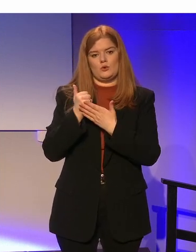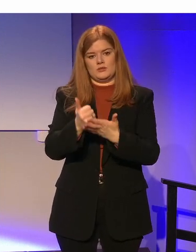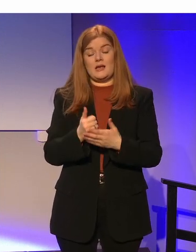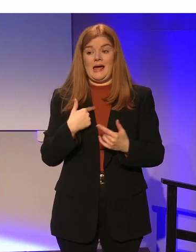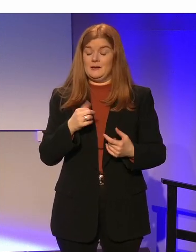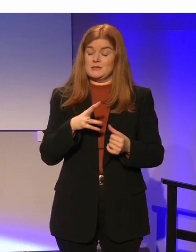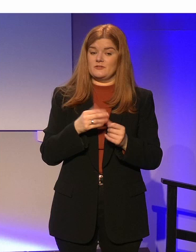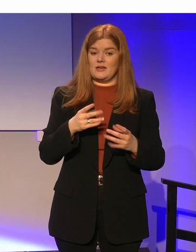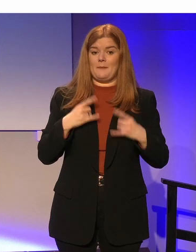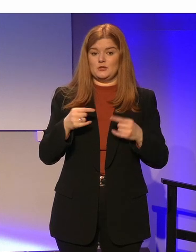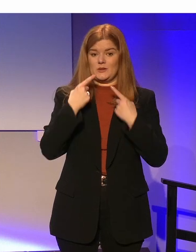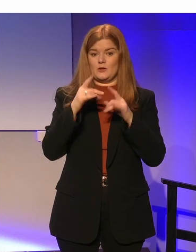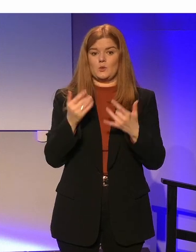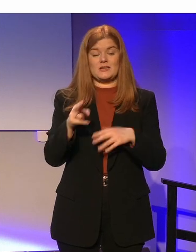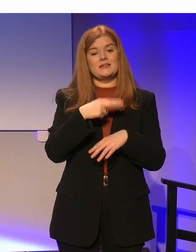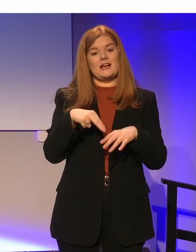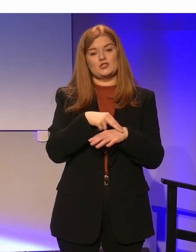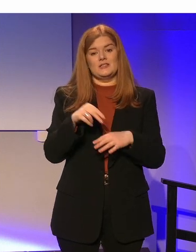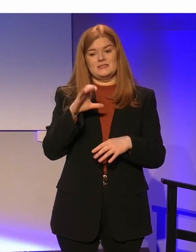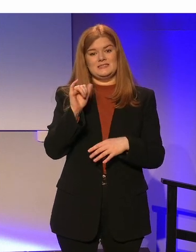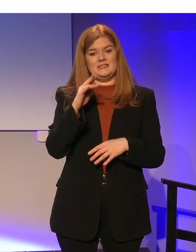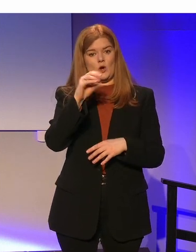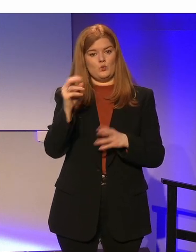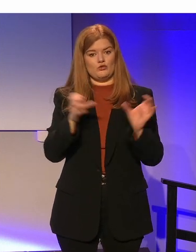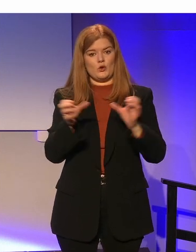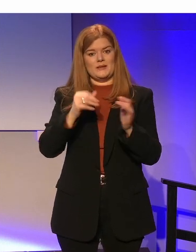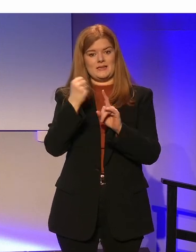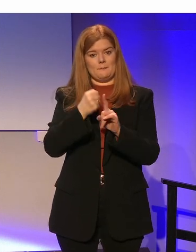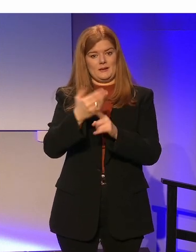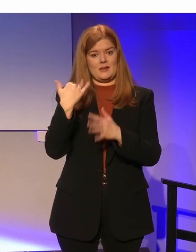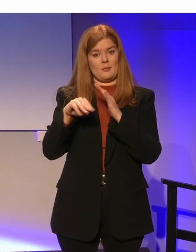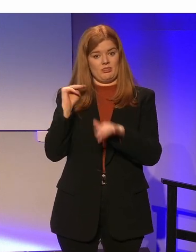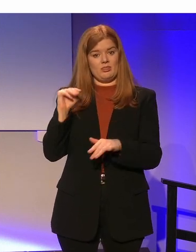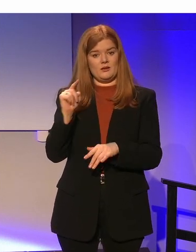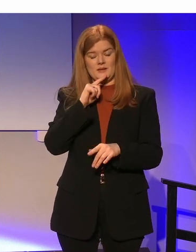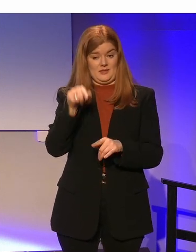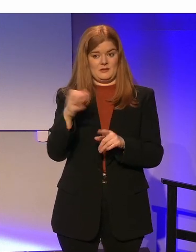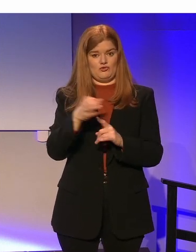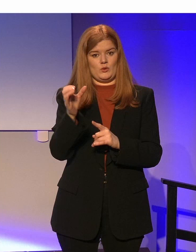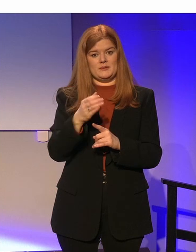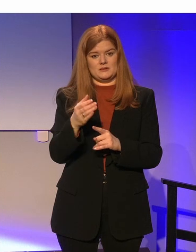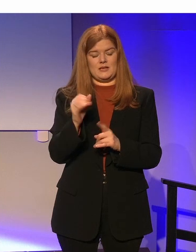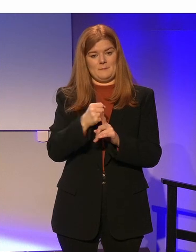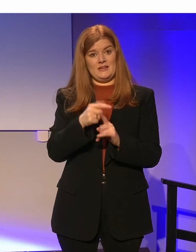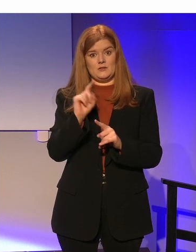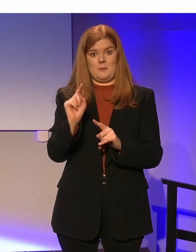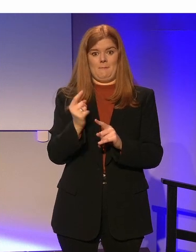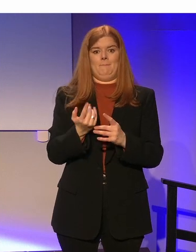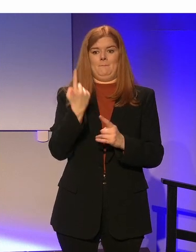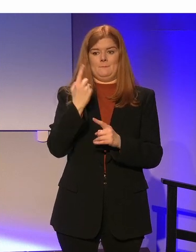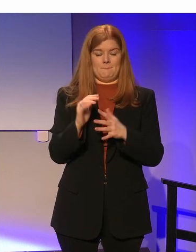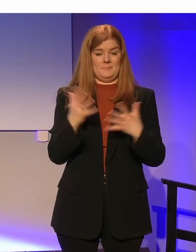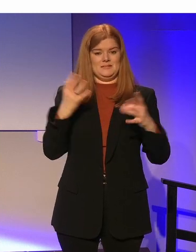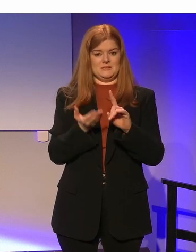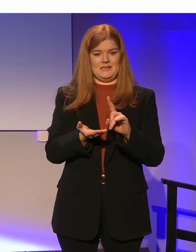pleased to announce the national CNO recruitment campaign last month, and that represents the single largest